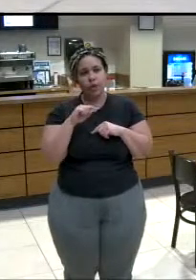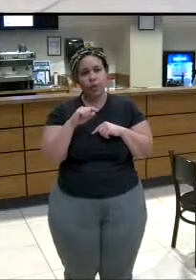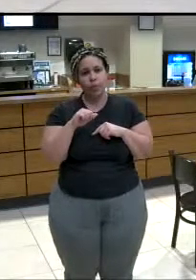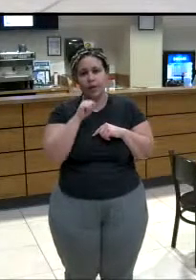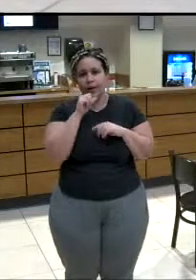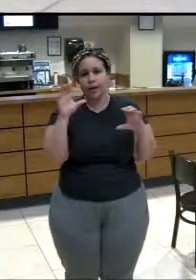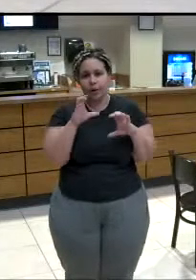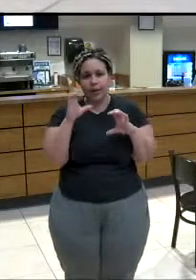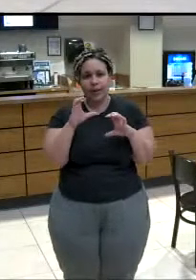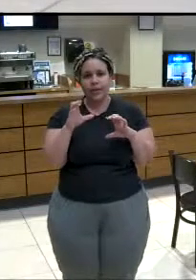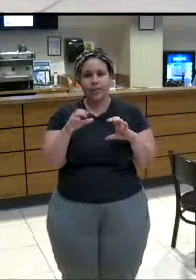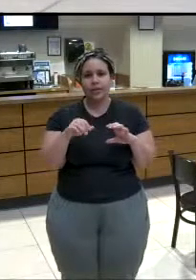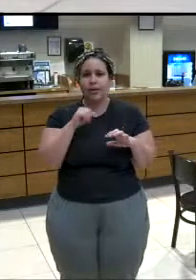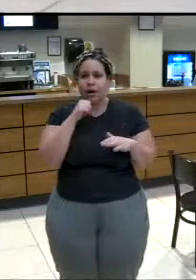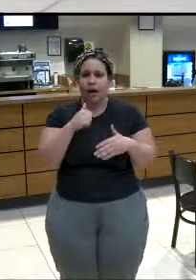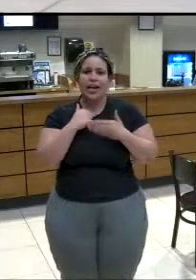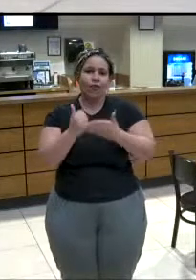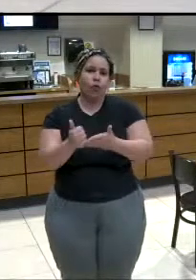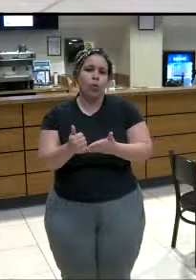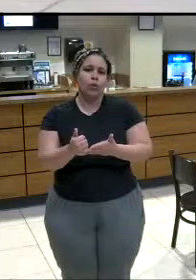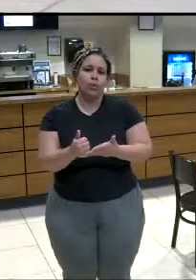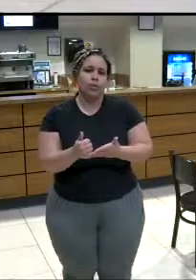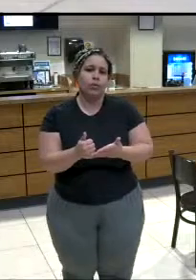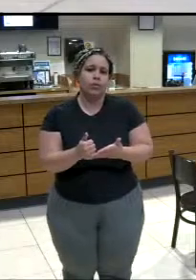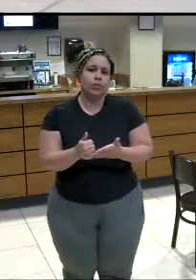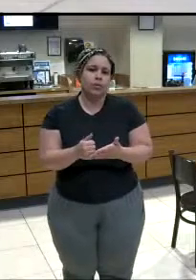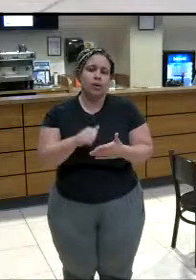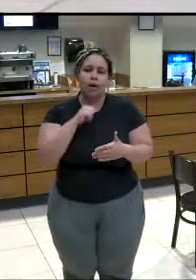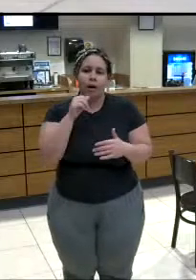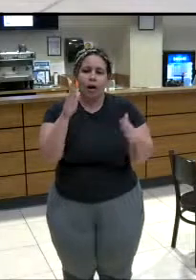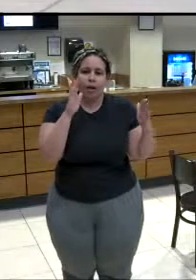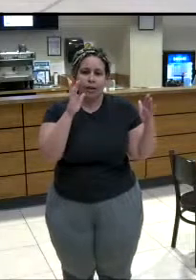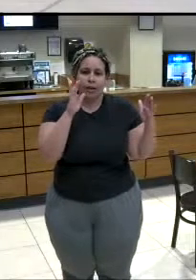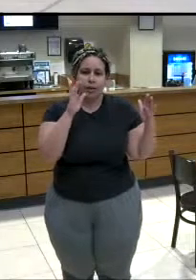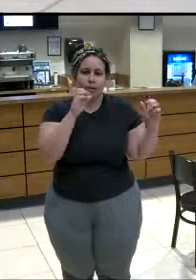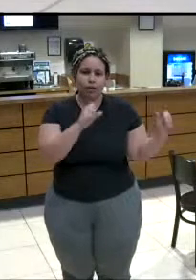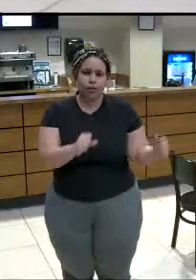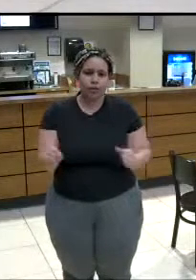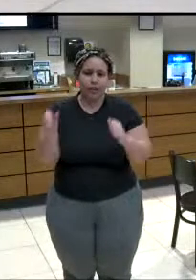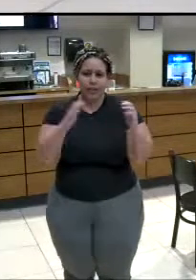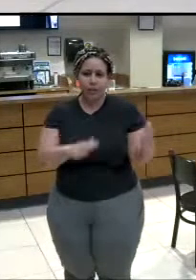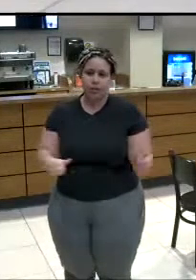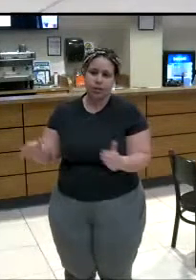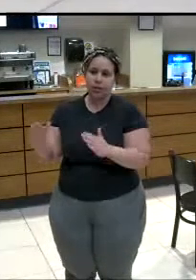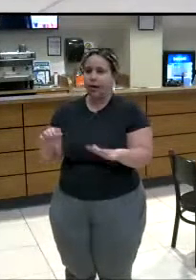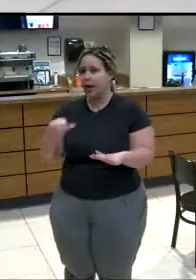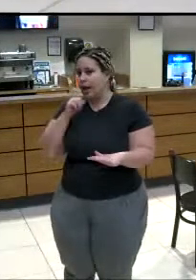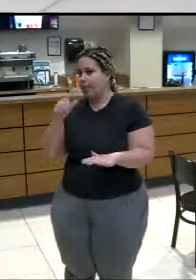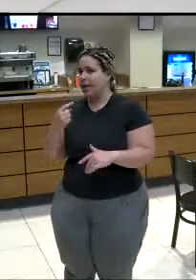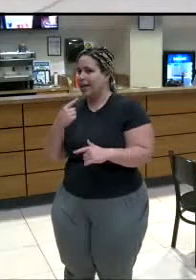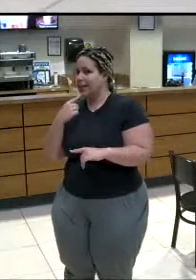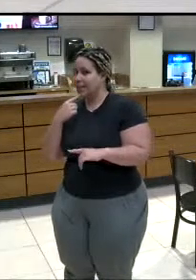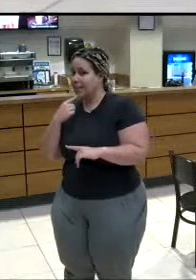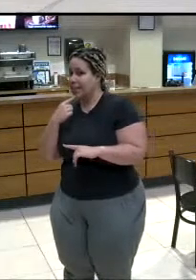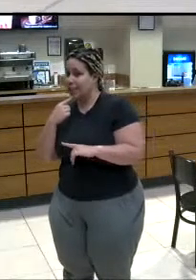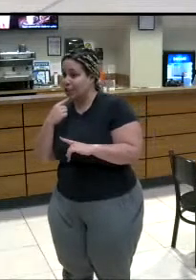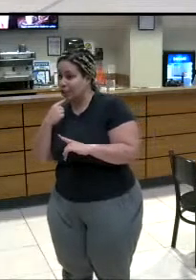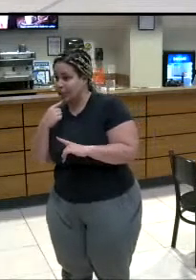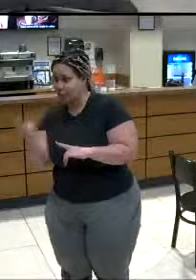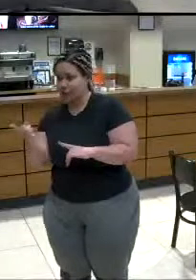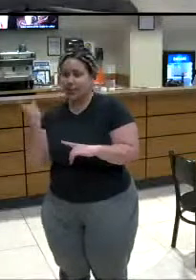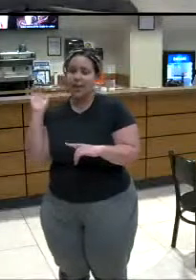are helpful or strategic. Well, I'm not suggesting that, but I'm saying some